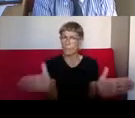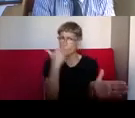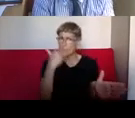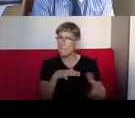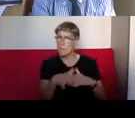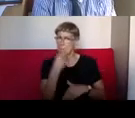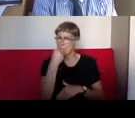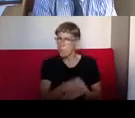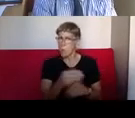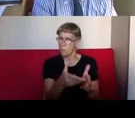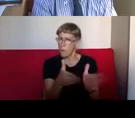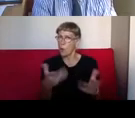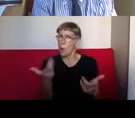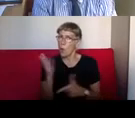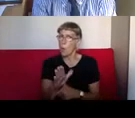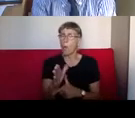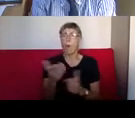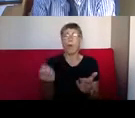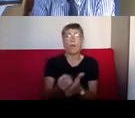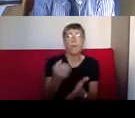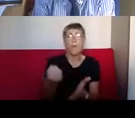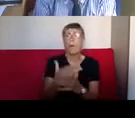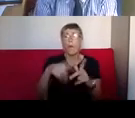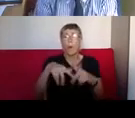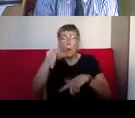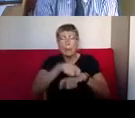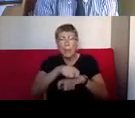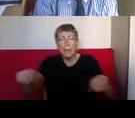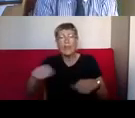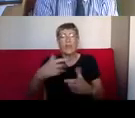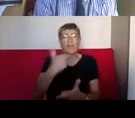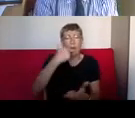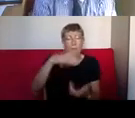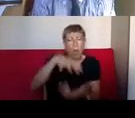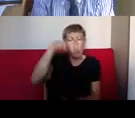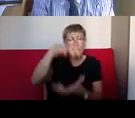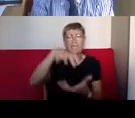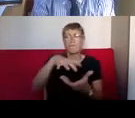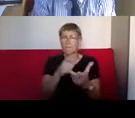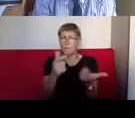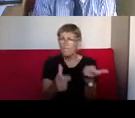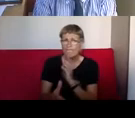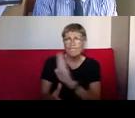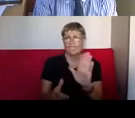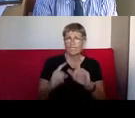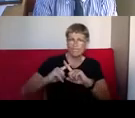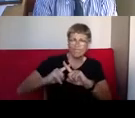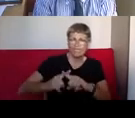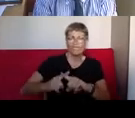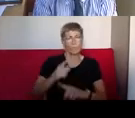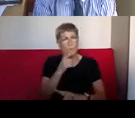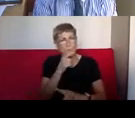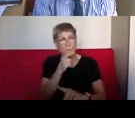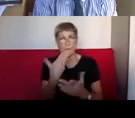in terms of measurement and statistics. And the ADU method, it will come later, it's